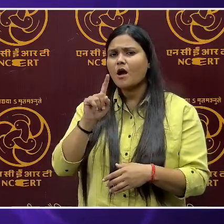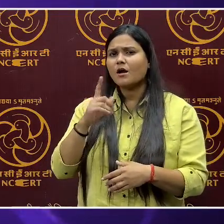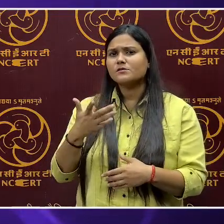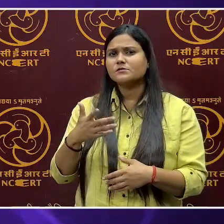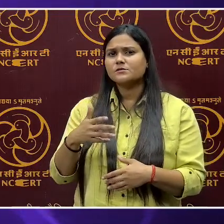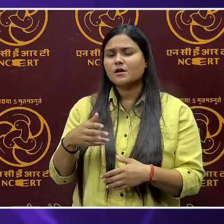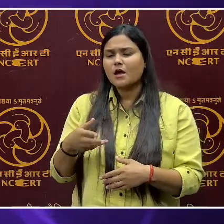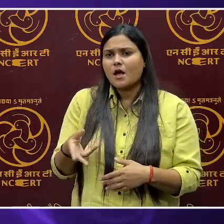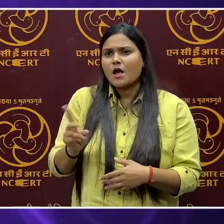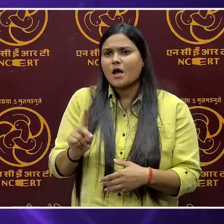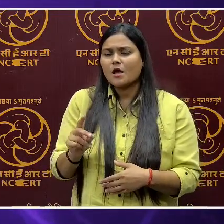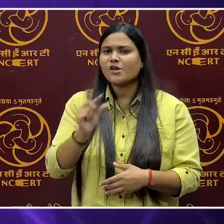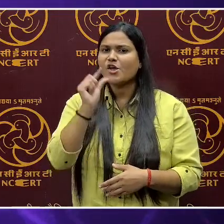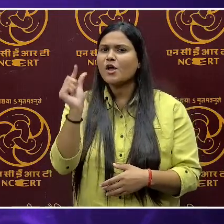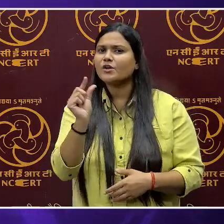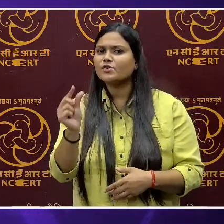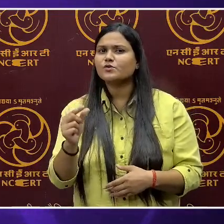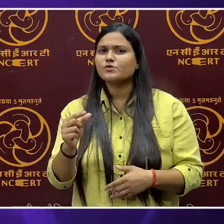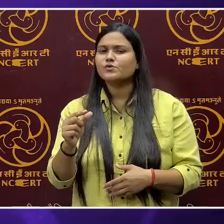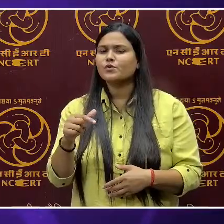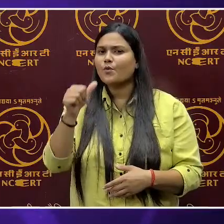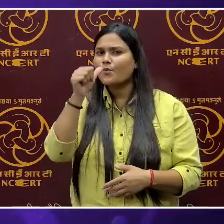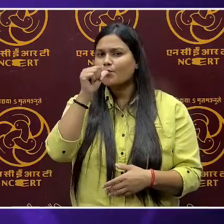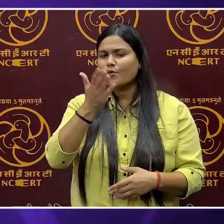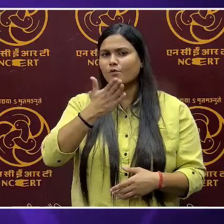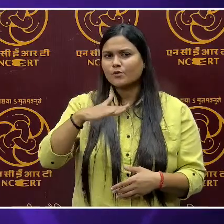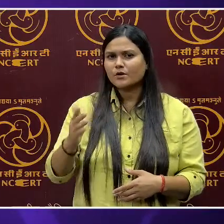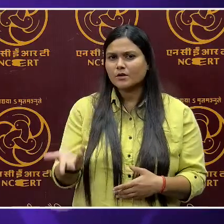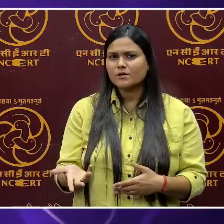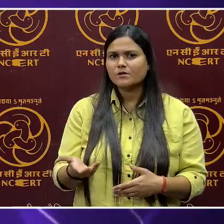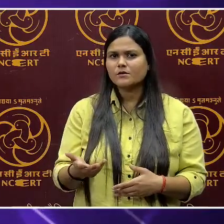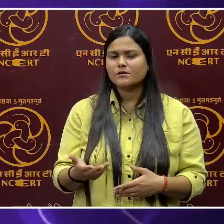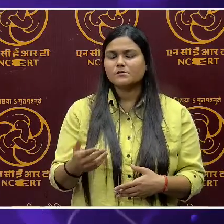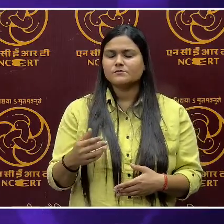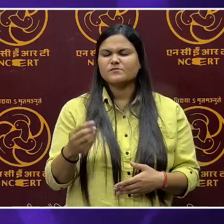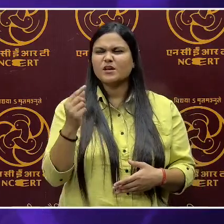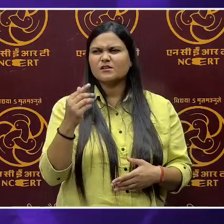so there's some water that comes out from the AC,